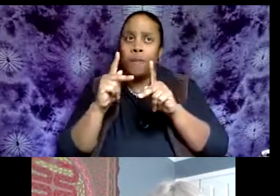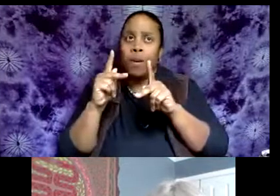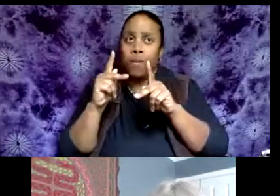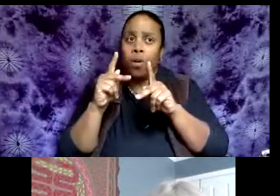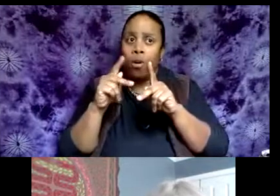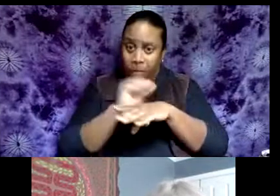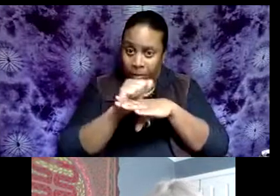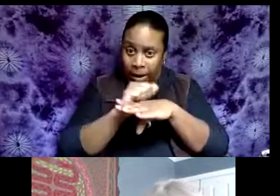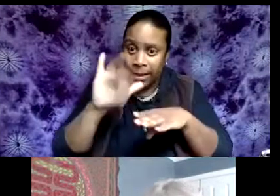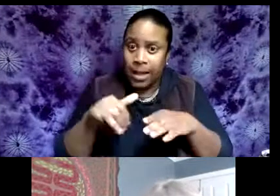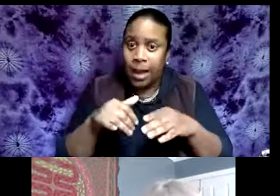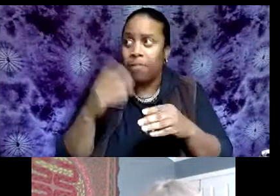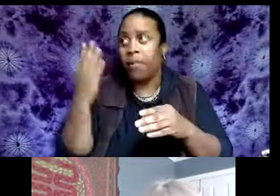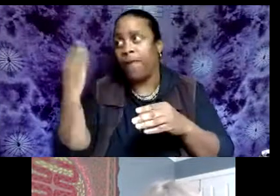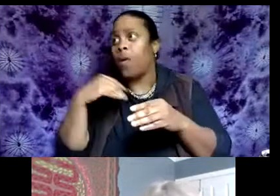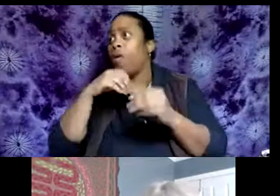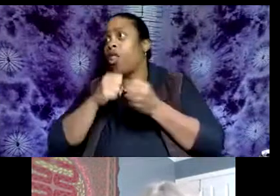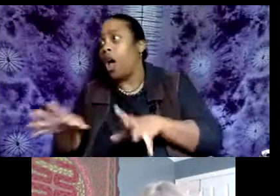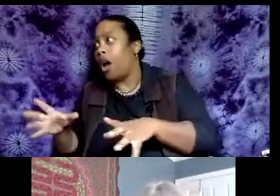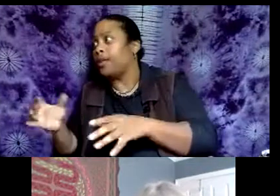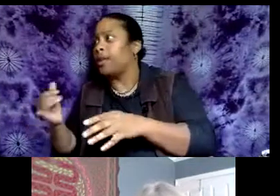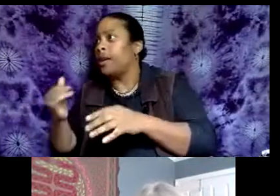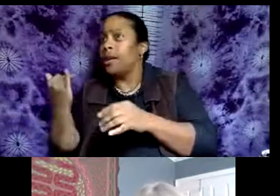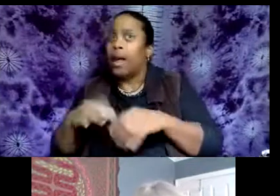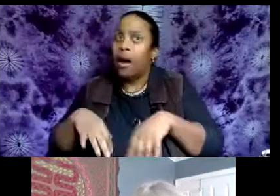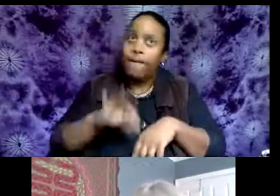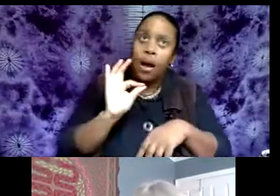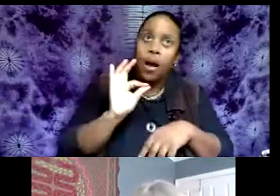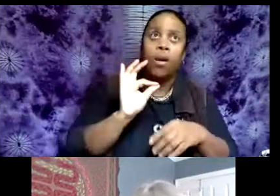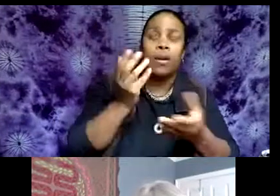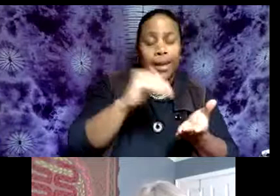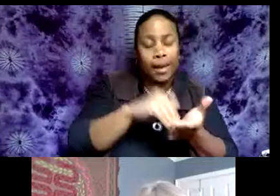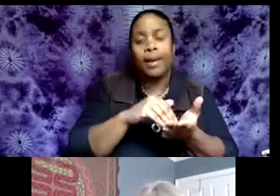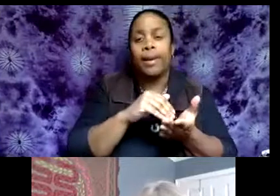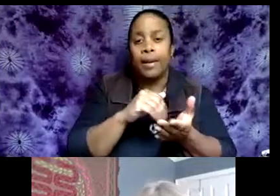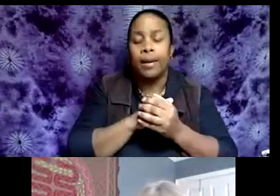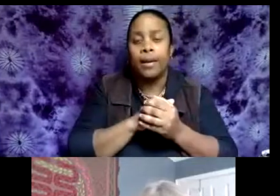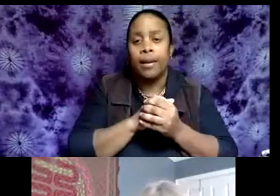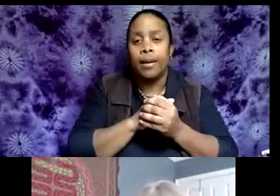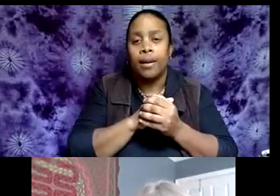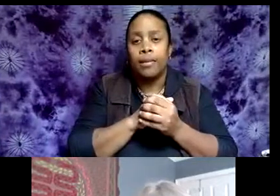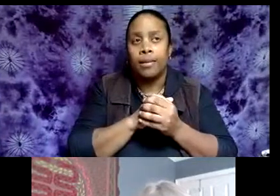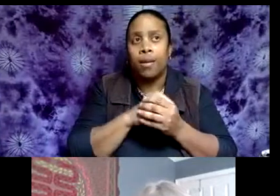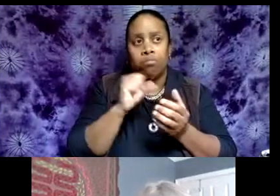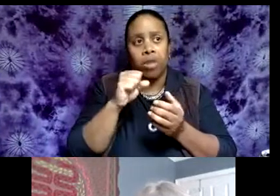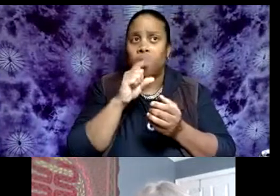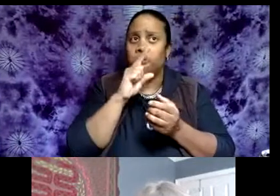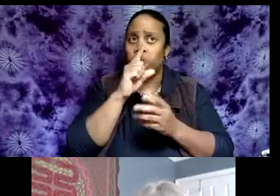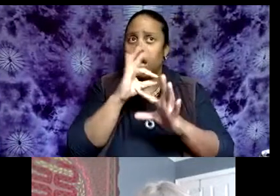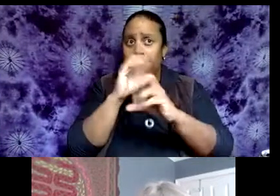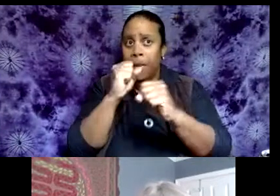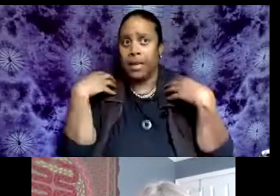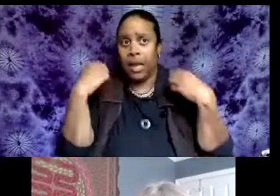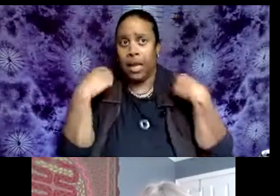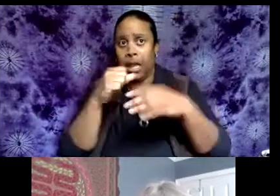lost for a while. Now it's been brought back again by Ruth Rendelay. And yeah, it's an amazing healing. It's